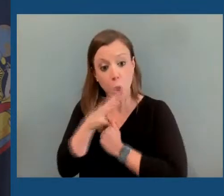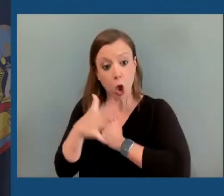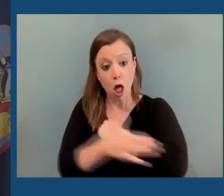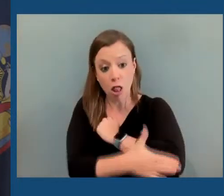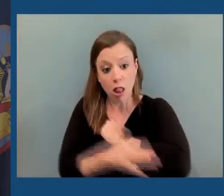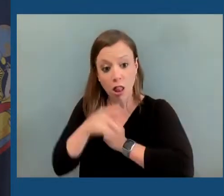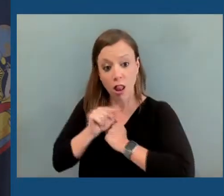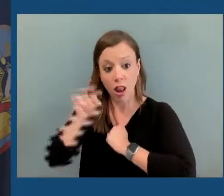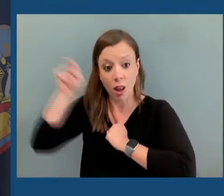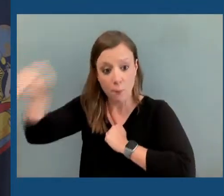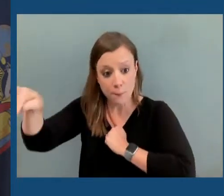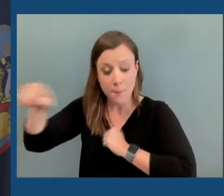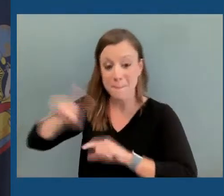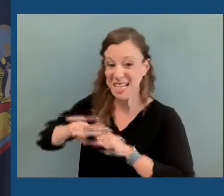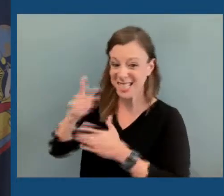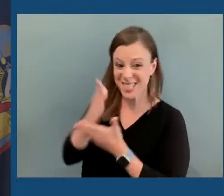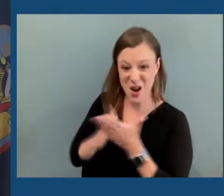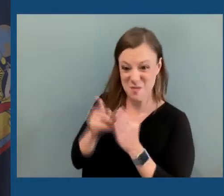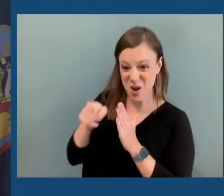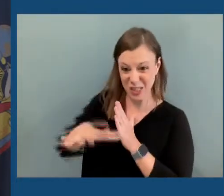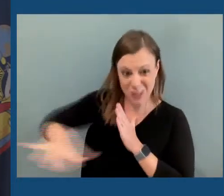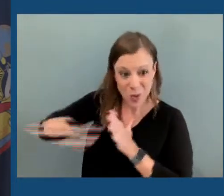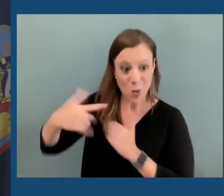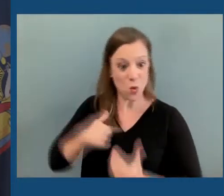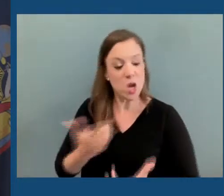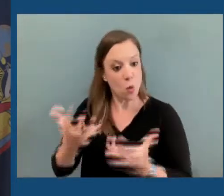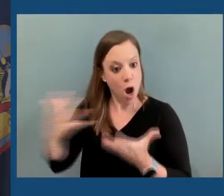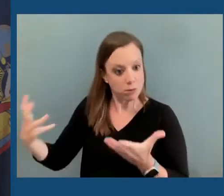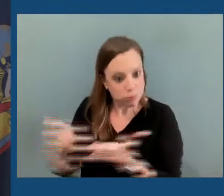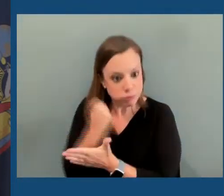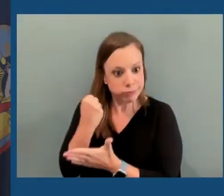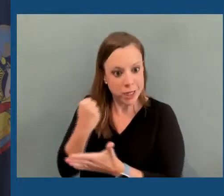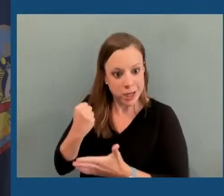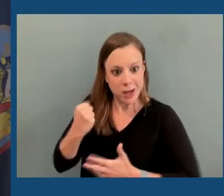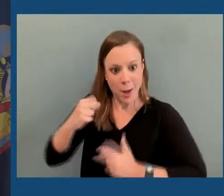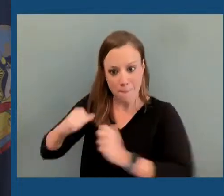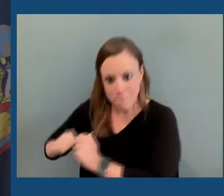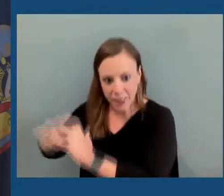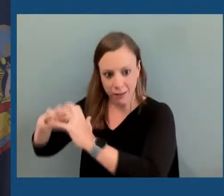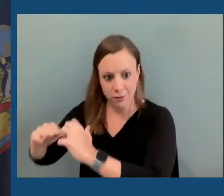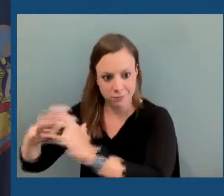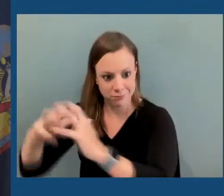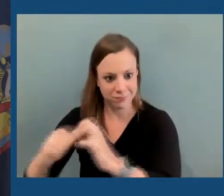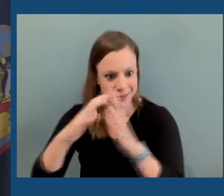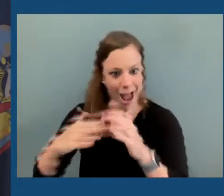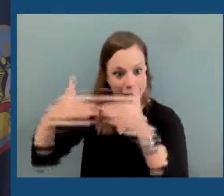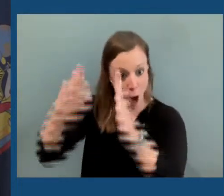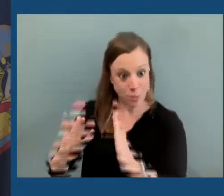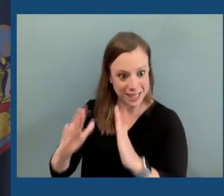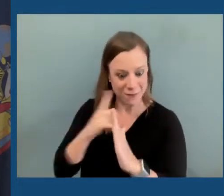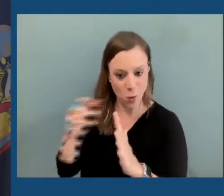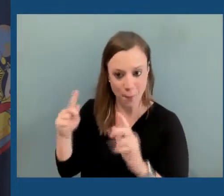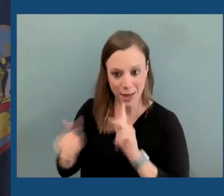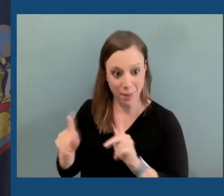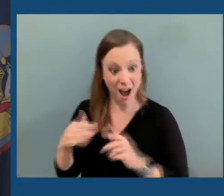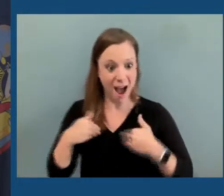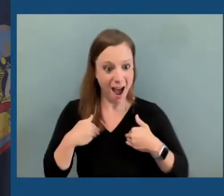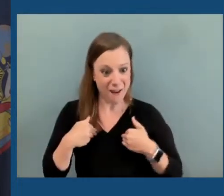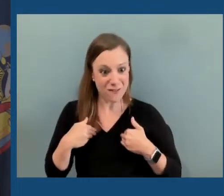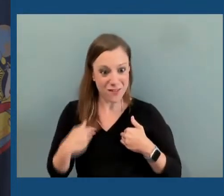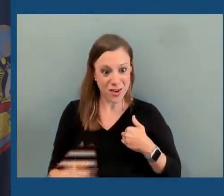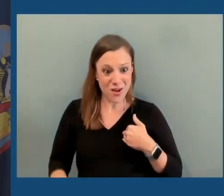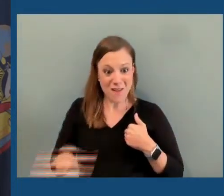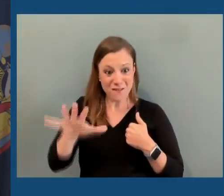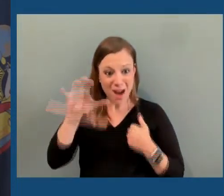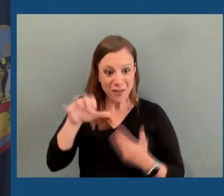to build housing, which I've talked about, I have $500 million to put on the table to rethink the